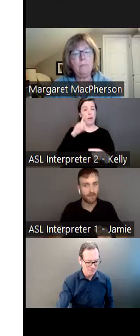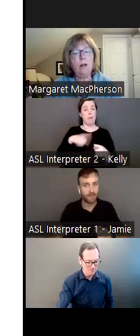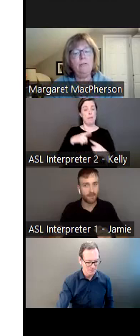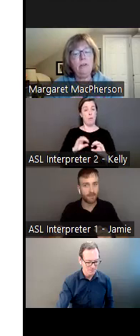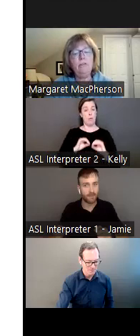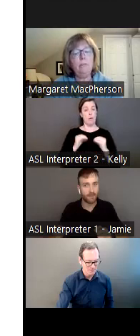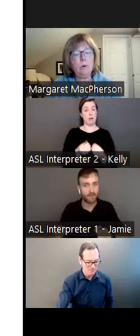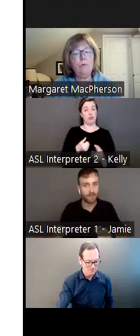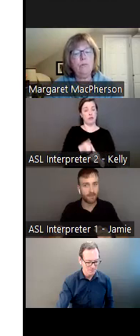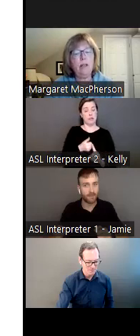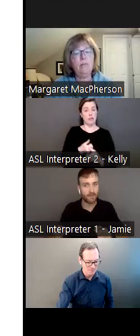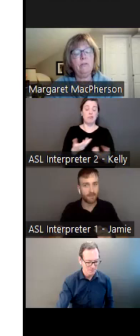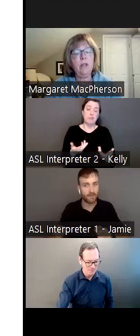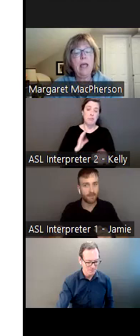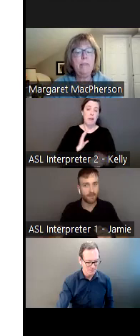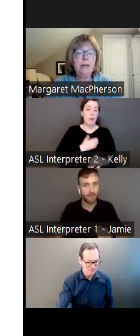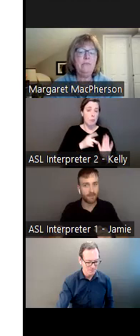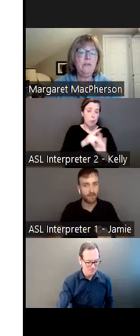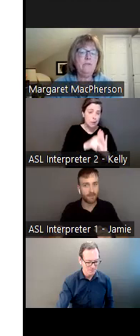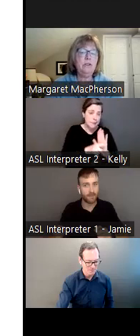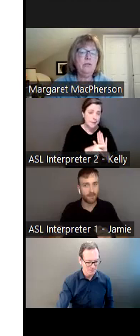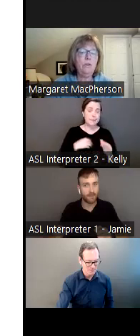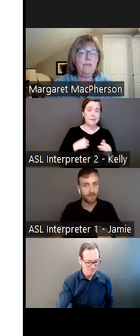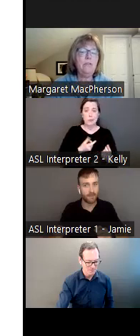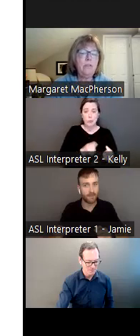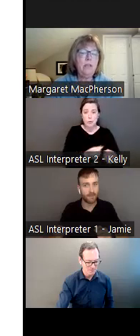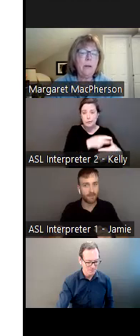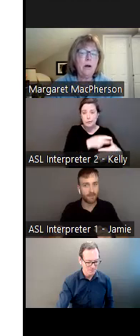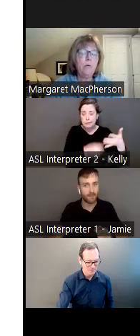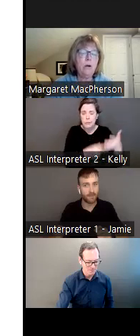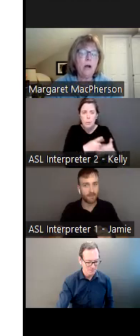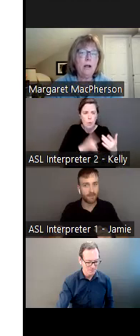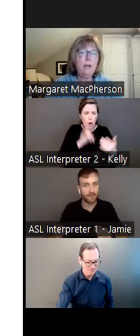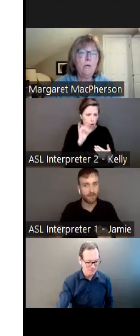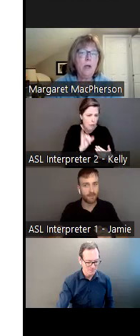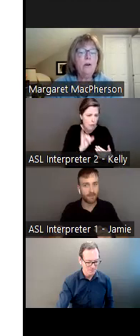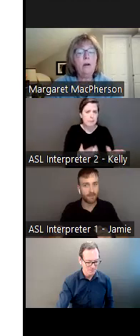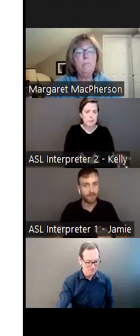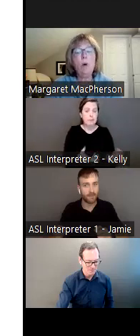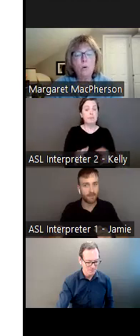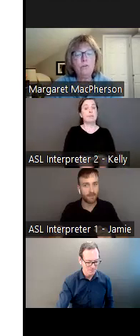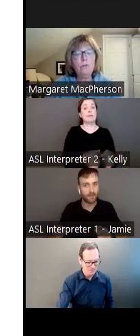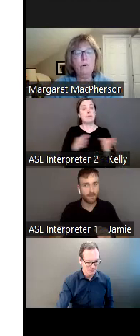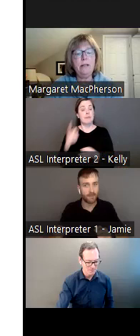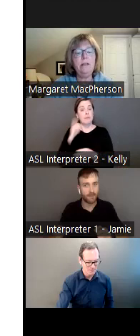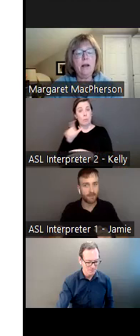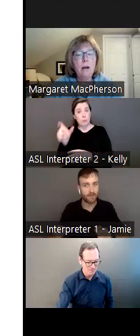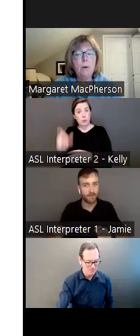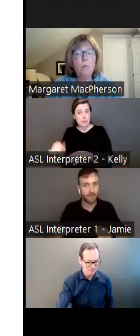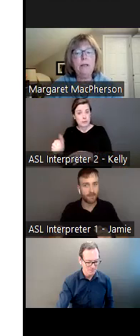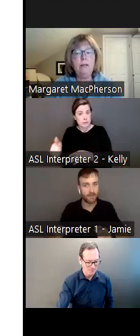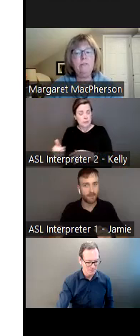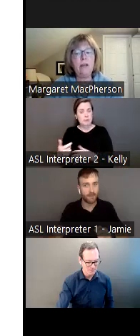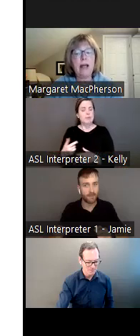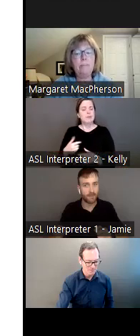at policies and processes. And then as an individual, you have to think about, you know, not imposing your idea